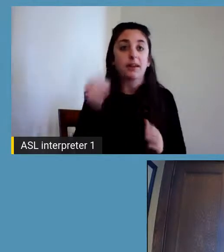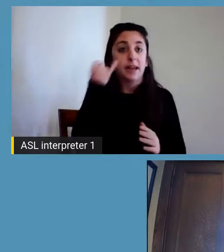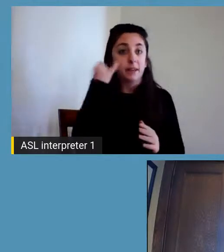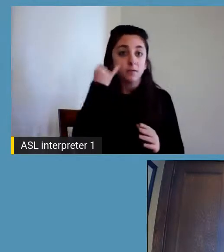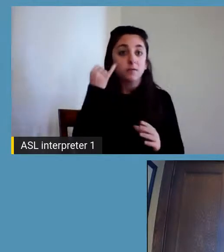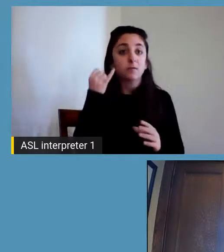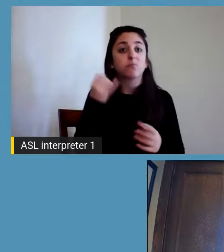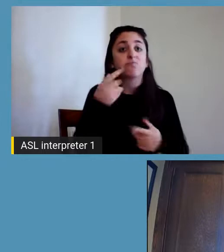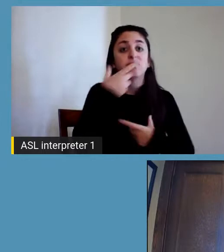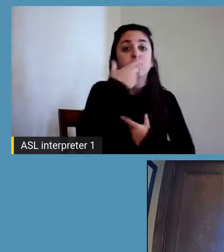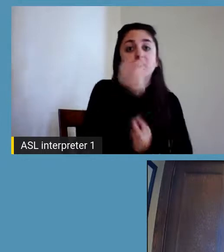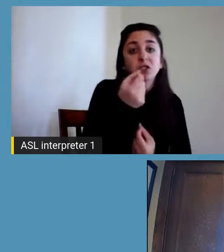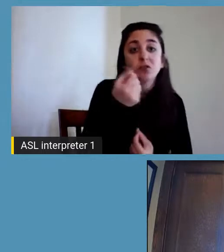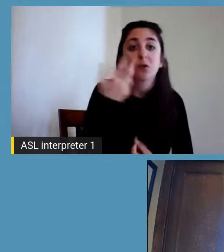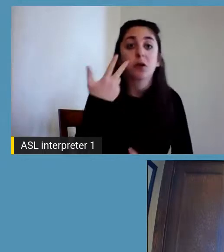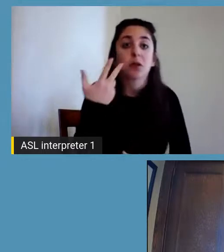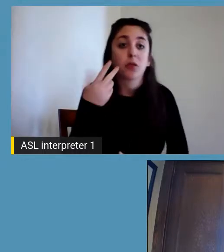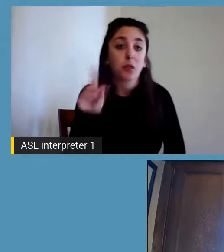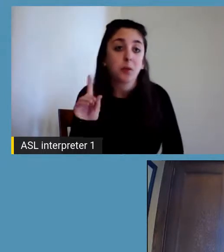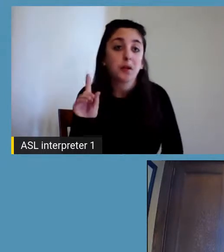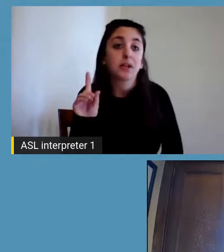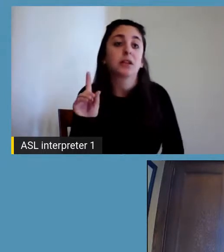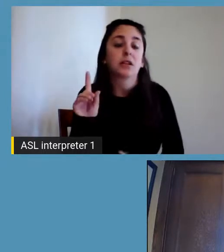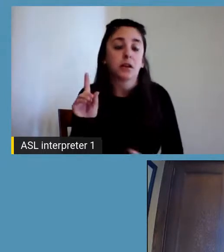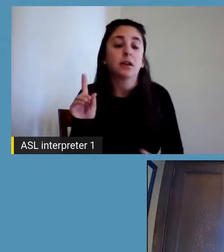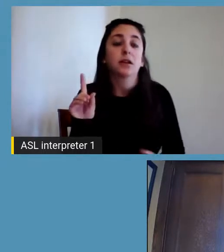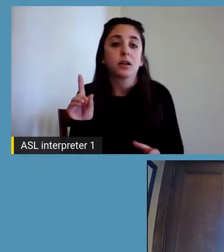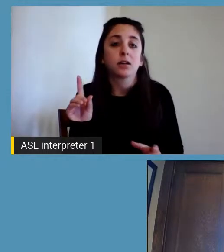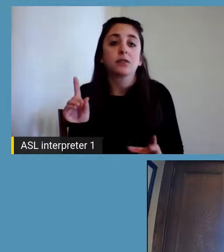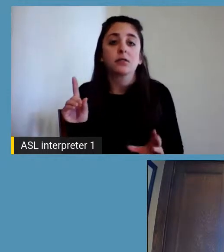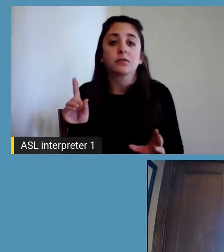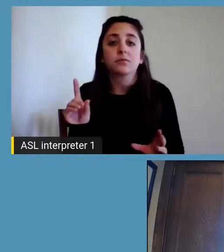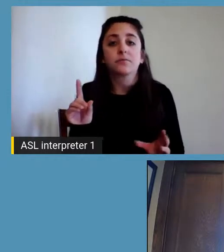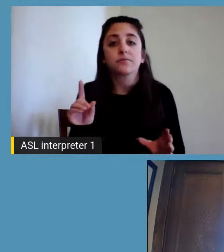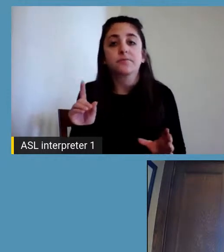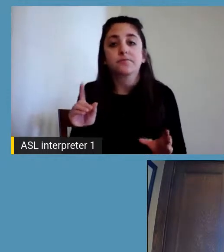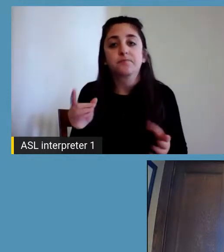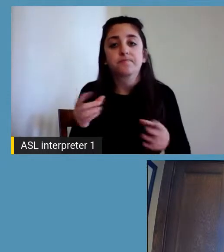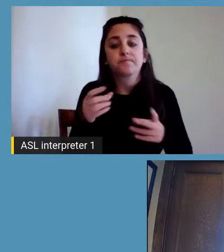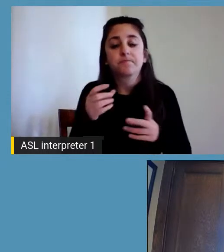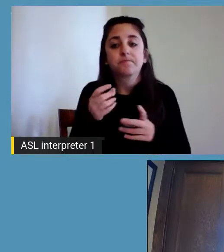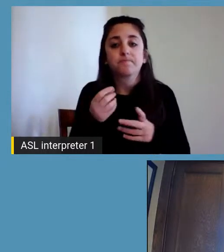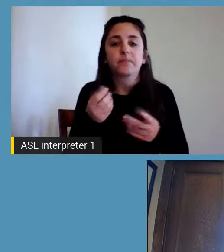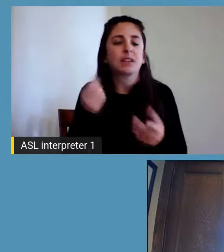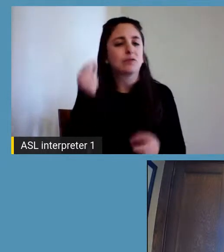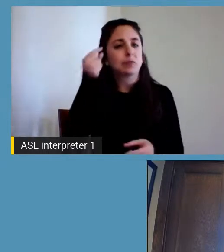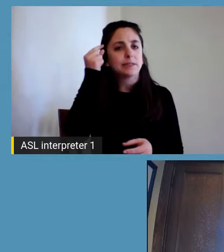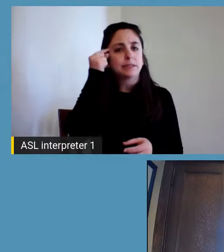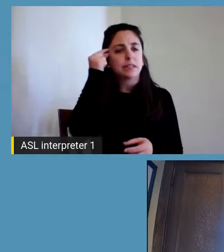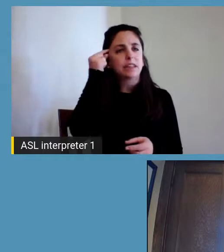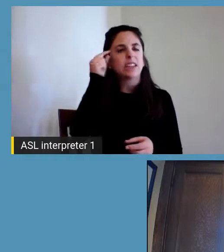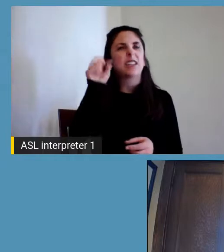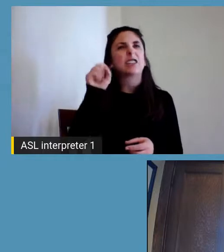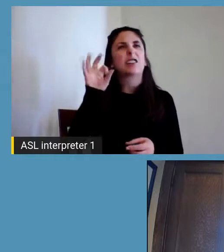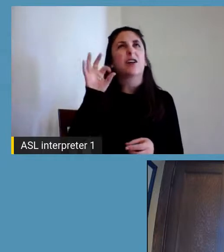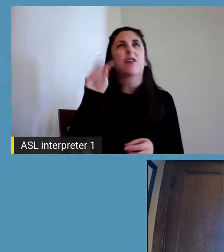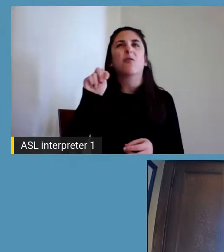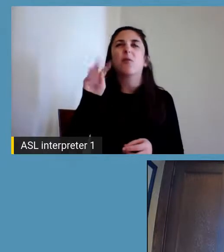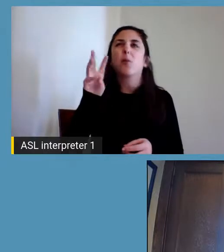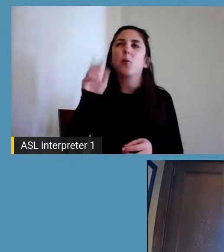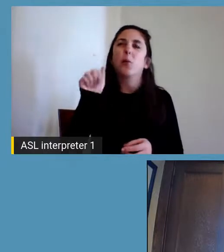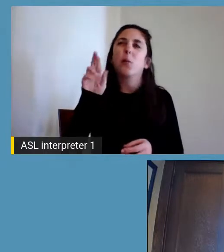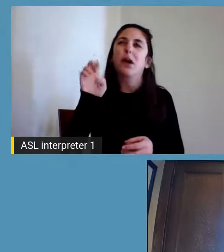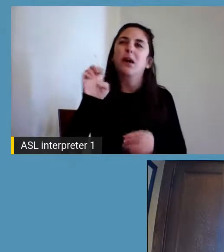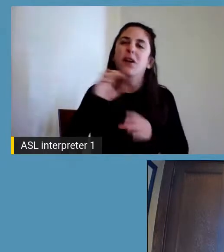creation and trying to think offhand the softwares, but I think it would be obvious